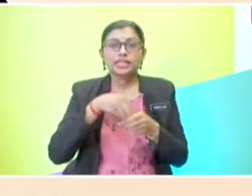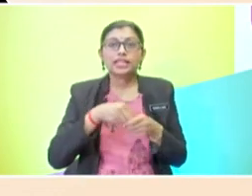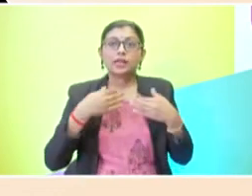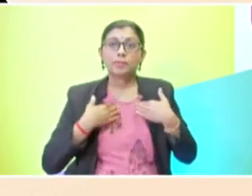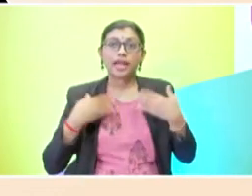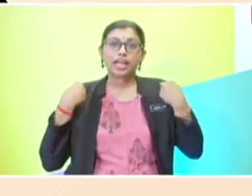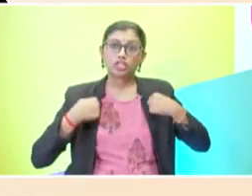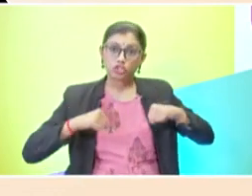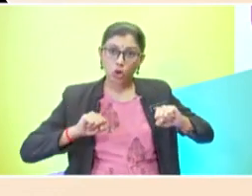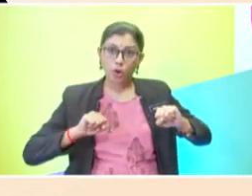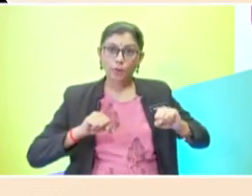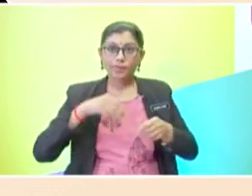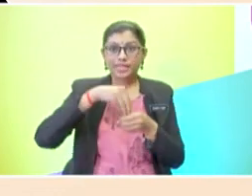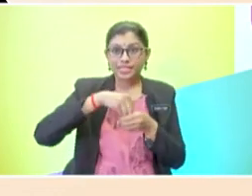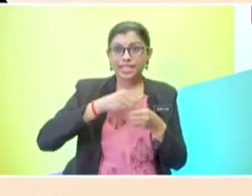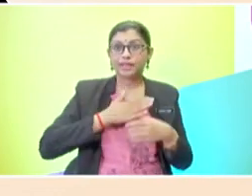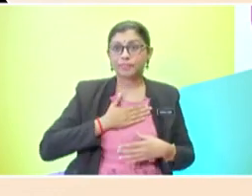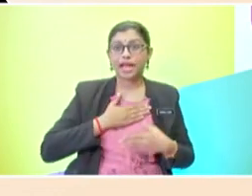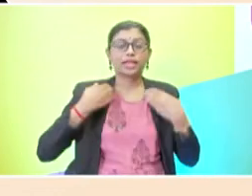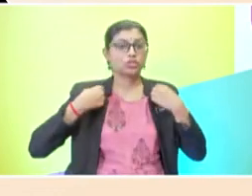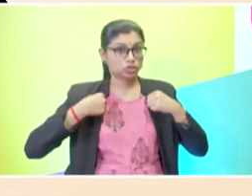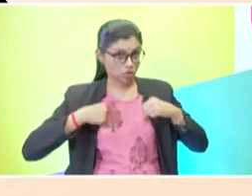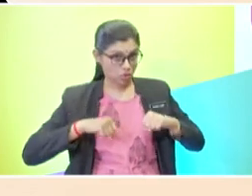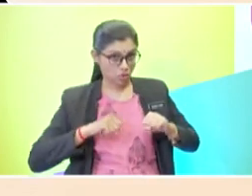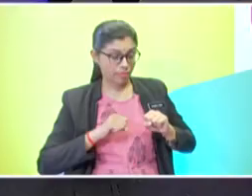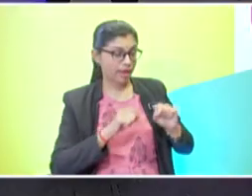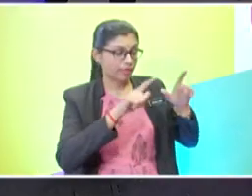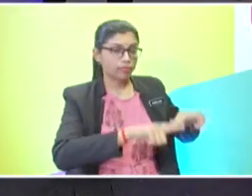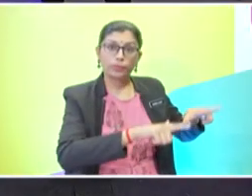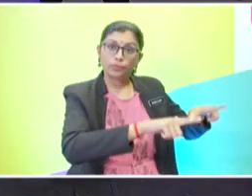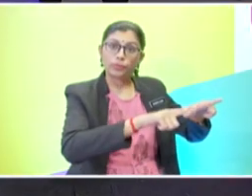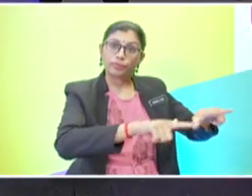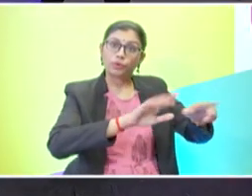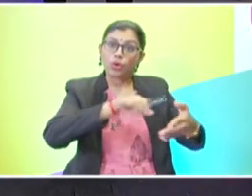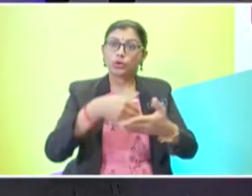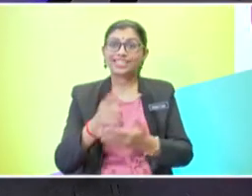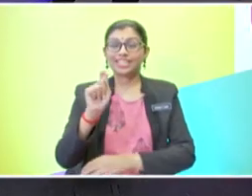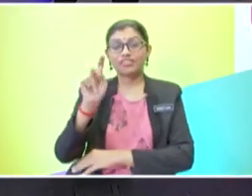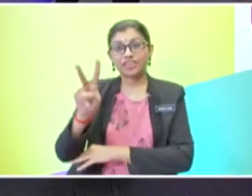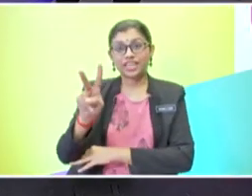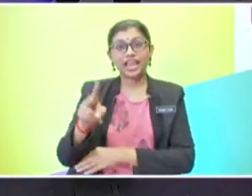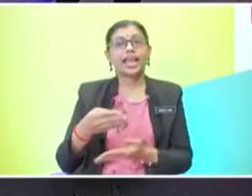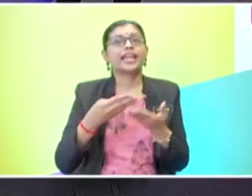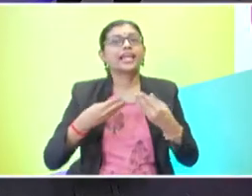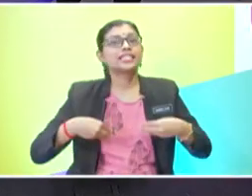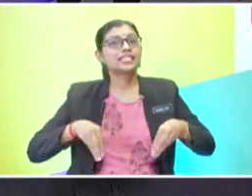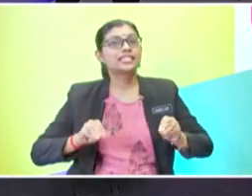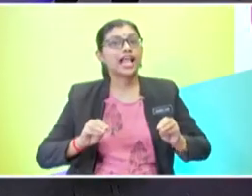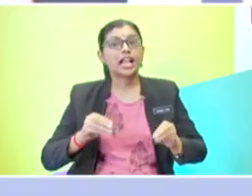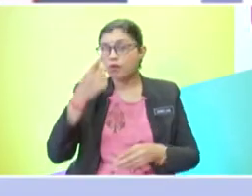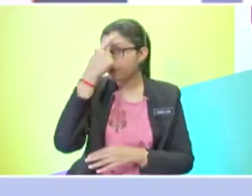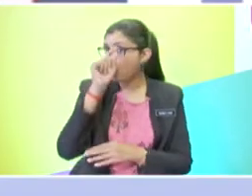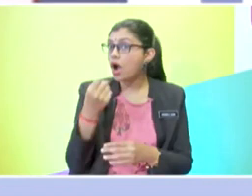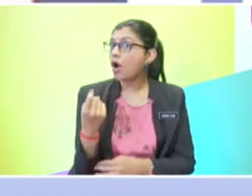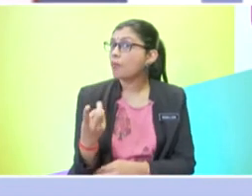can see there. Okay. Now the selling price become 6,000 ringgit. Okay. Normally, you want to fix the selling